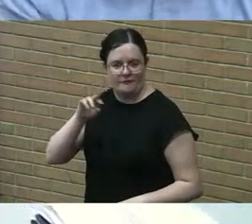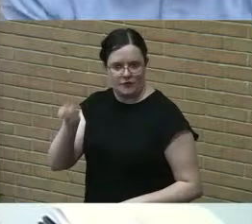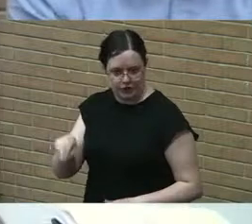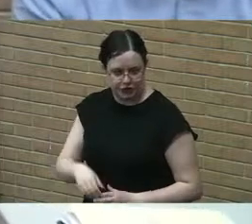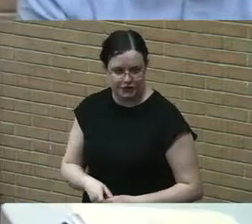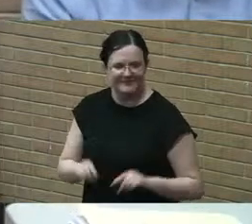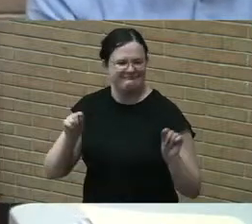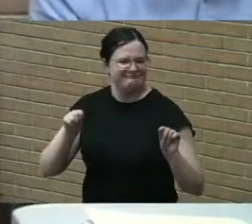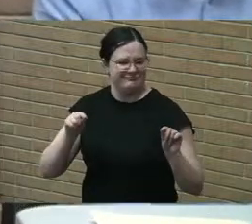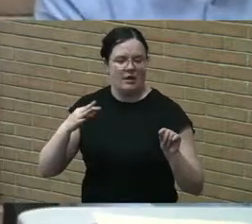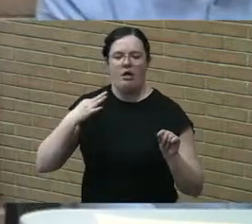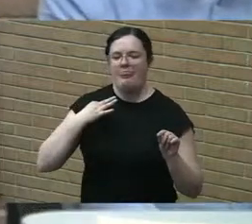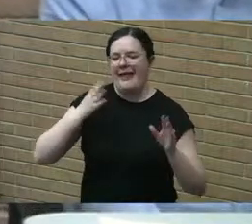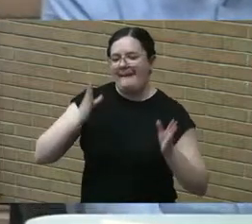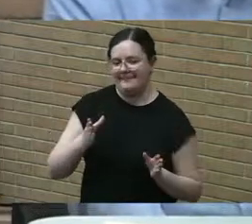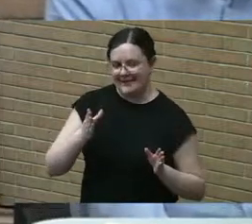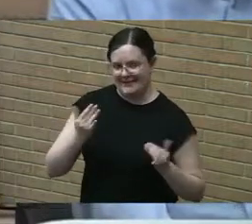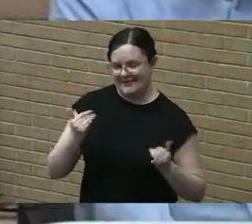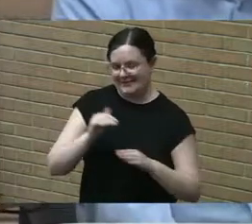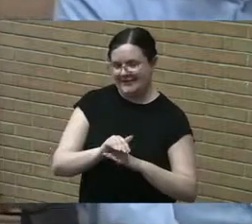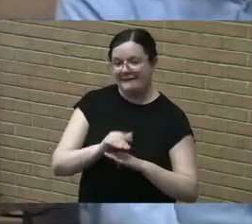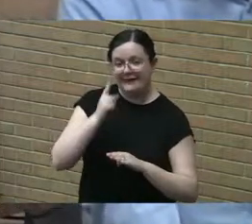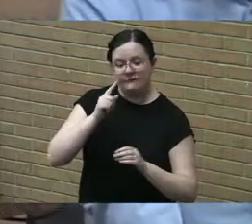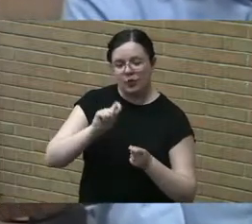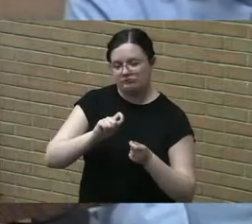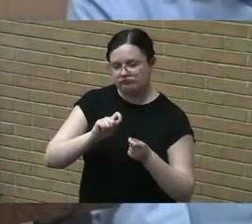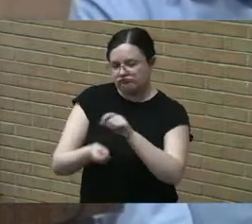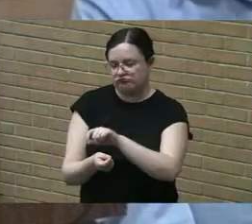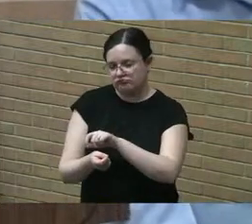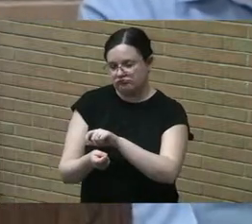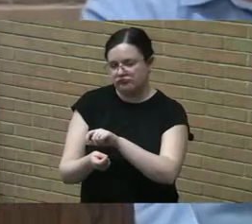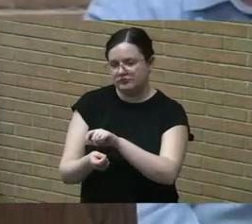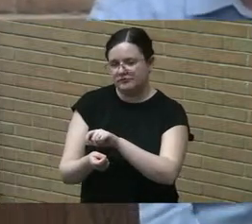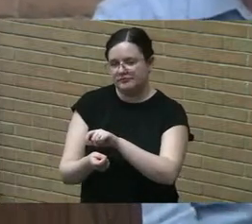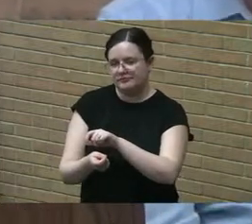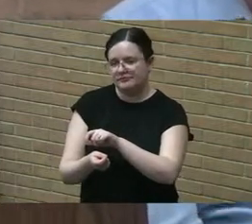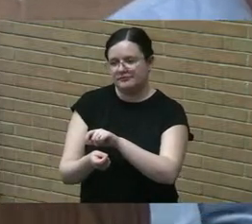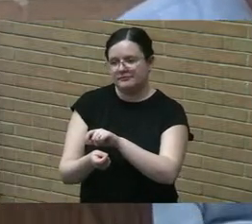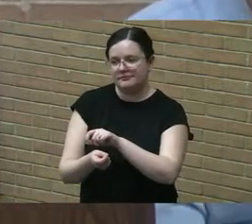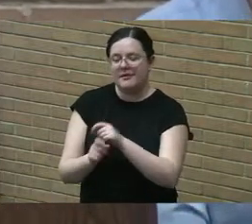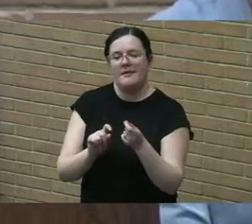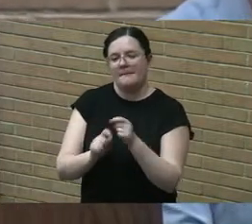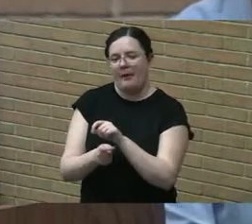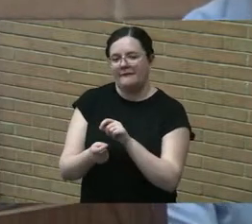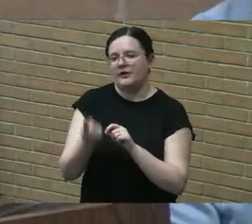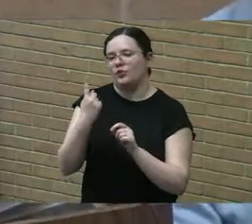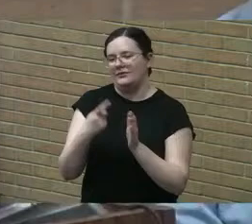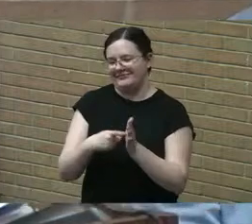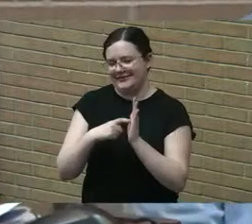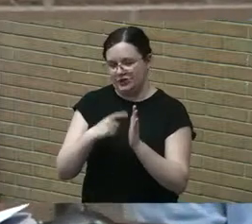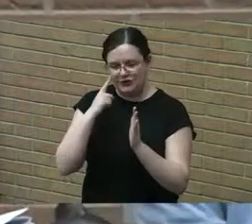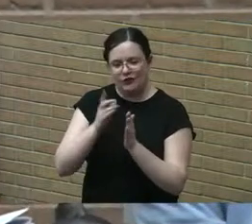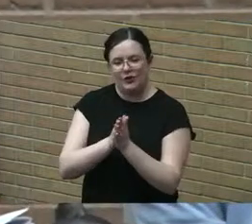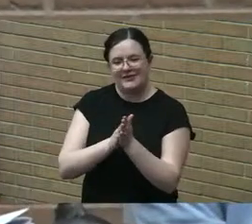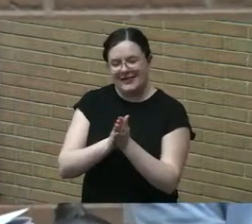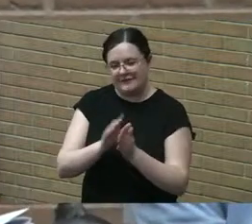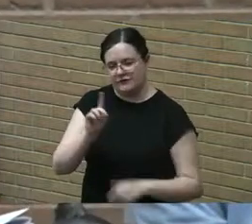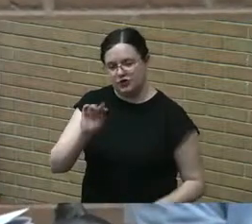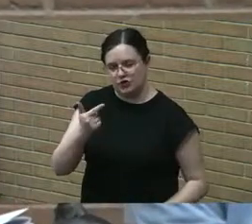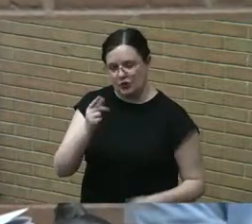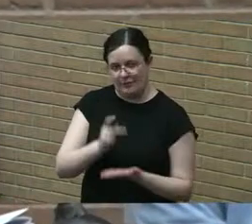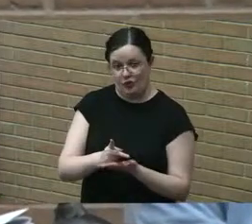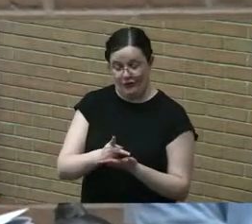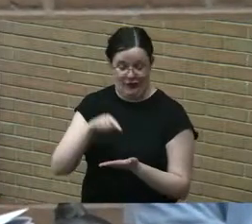this evening for a modification of a condition of the incentive zoning approval, which